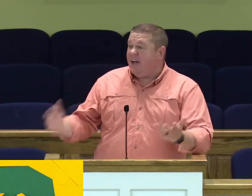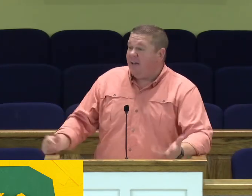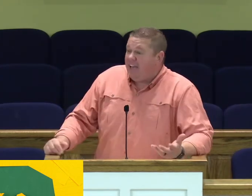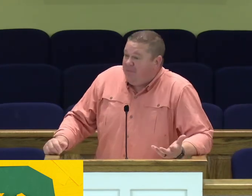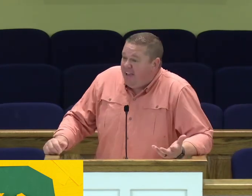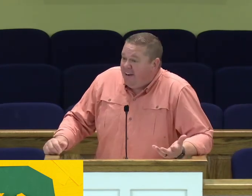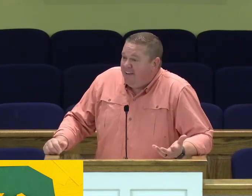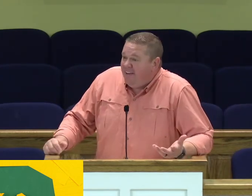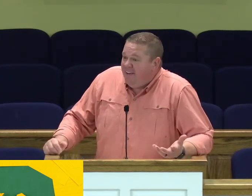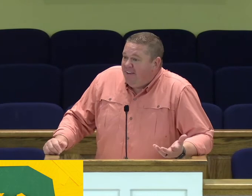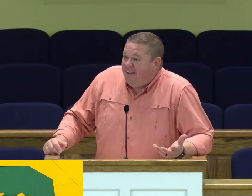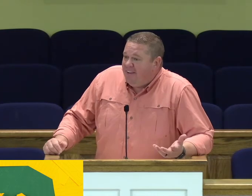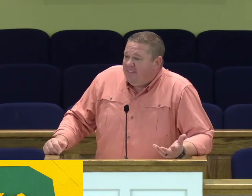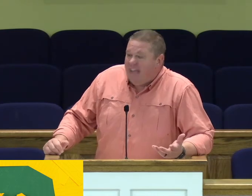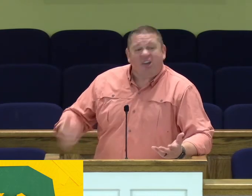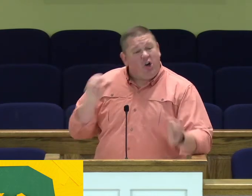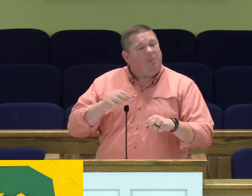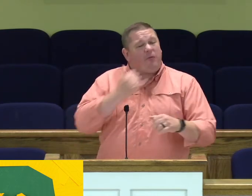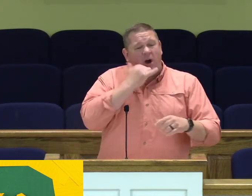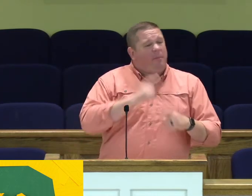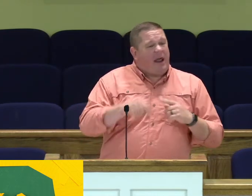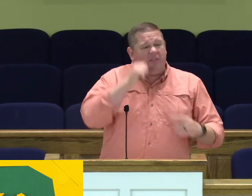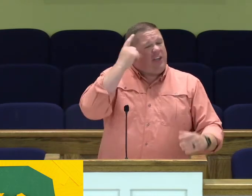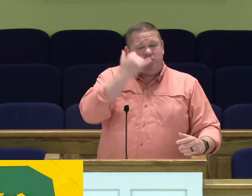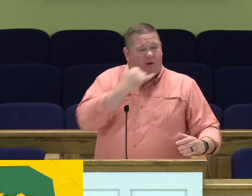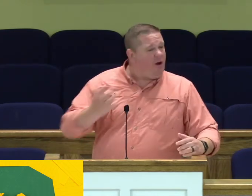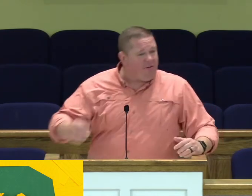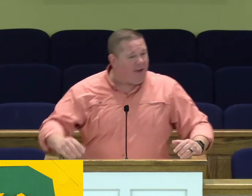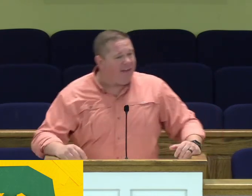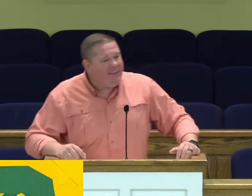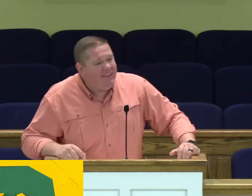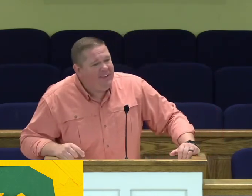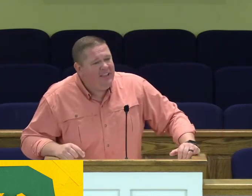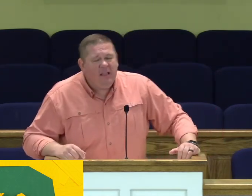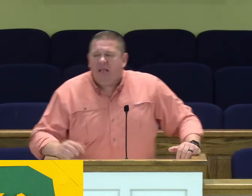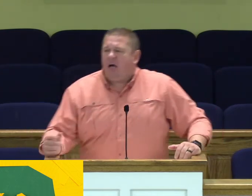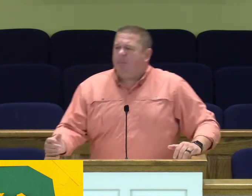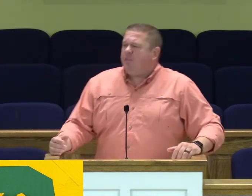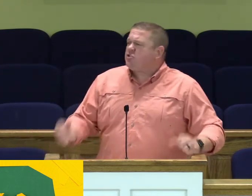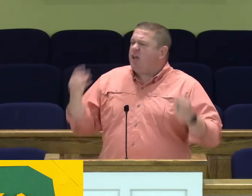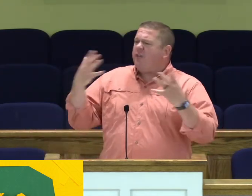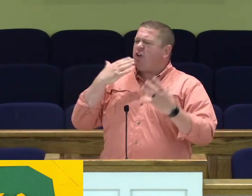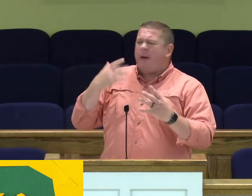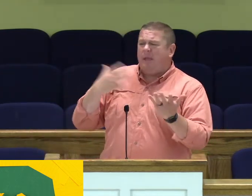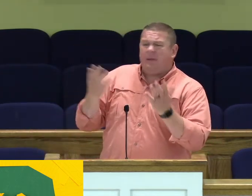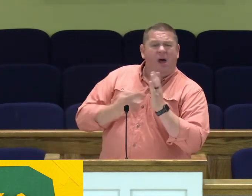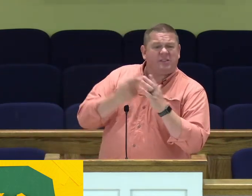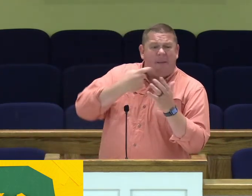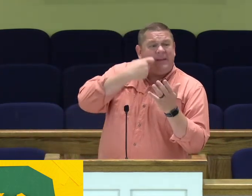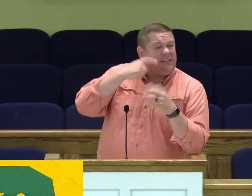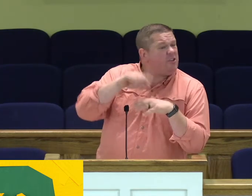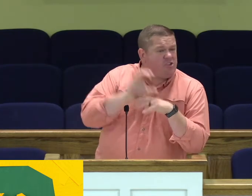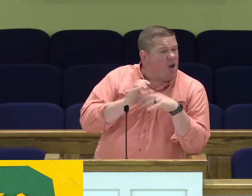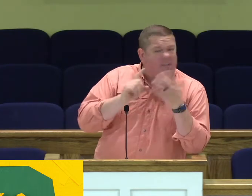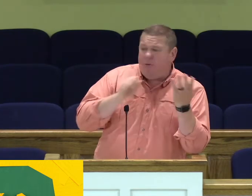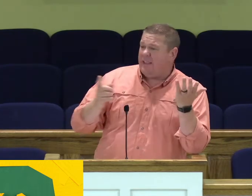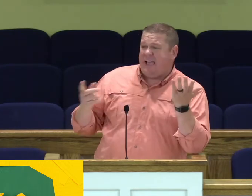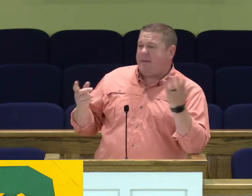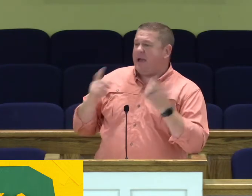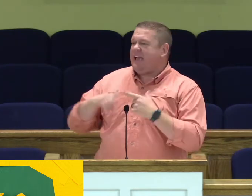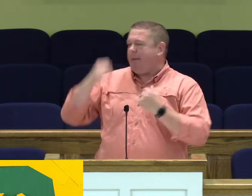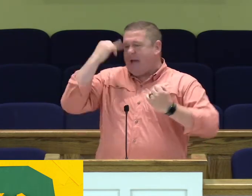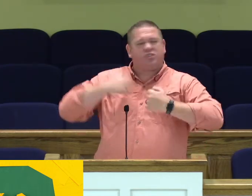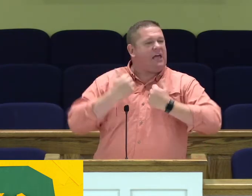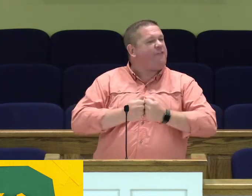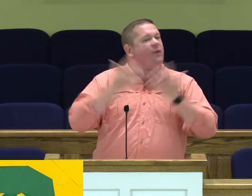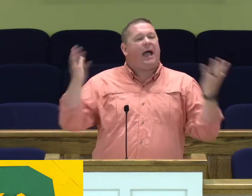pizza. Amen. That could be wrong, but I don't think it's wrong, right? There's a lot of good, and be honest, I'm addicted to church. I really am.